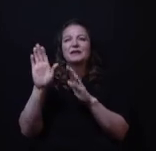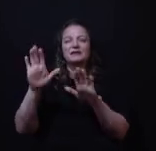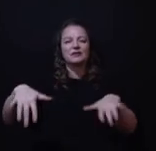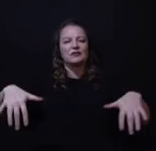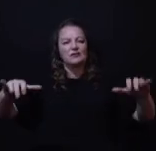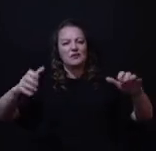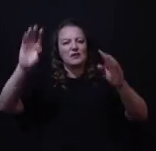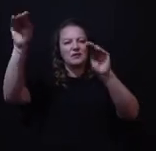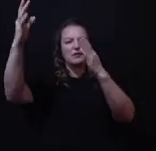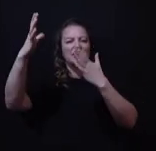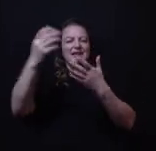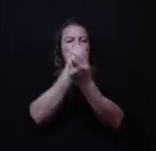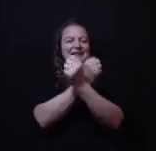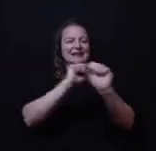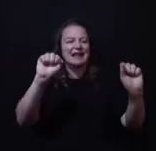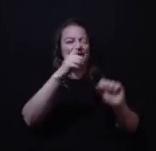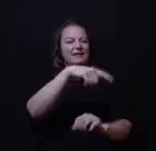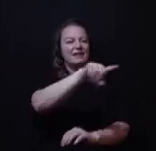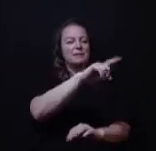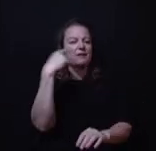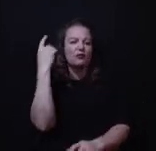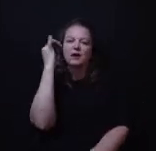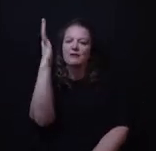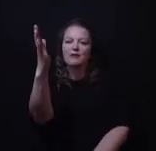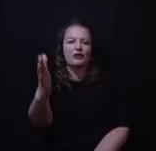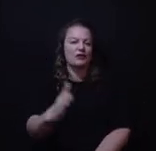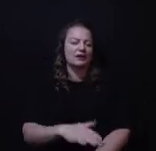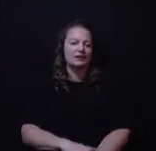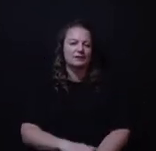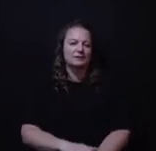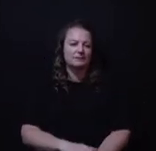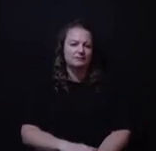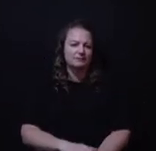save them forever?